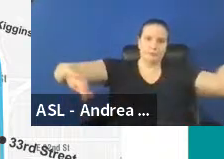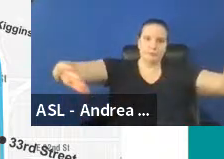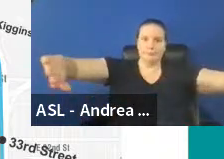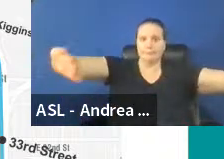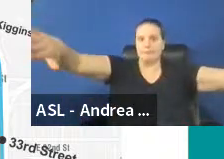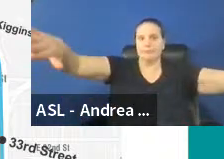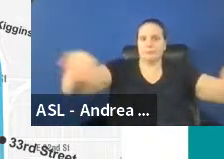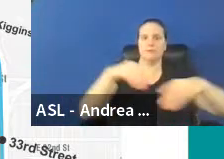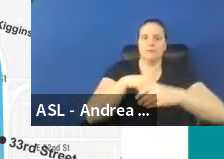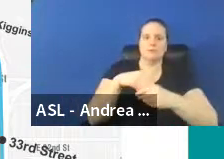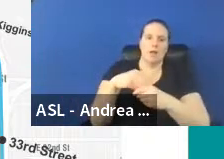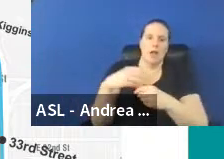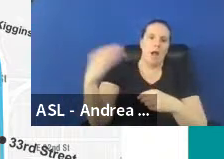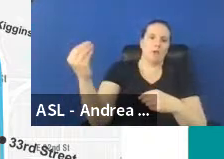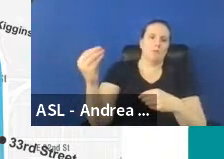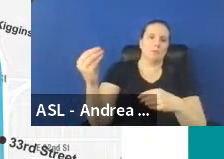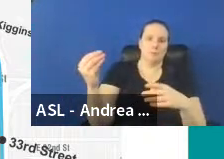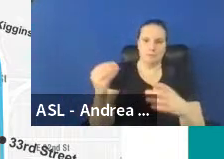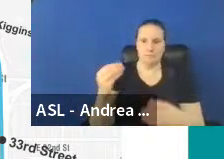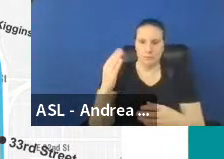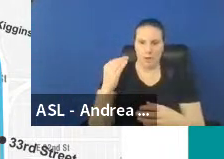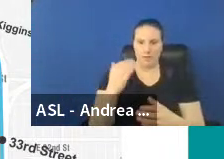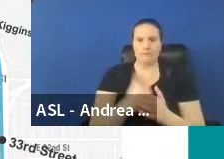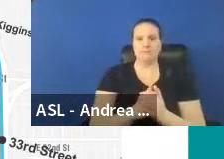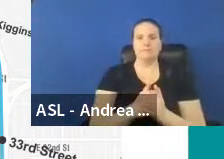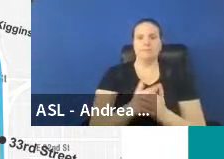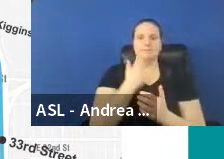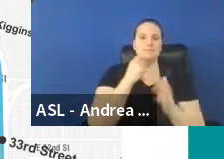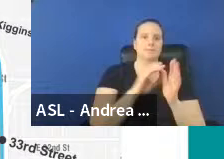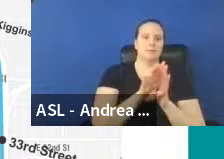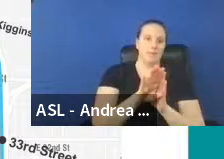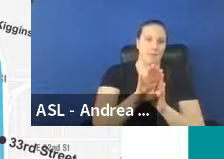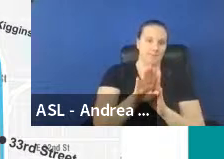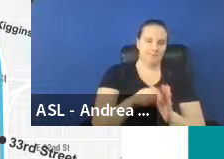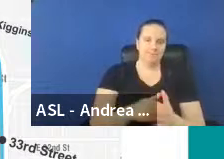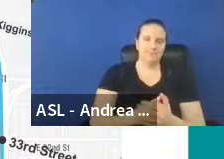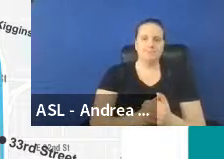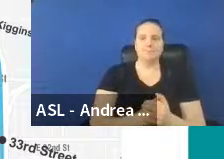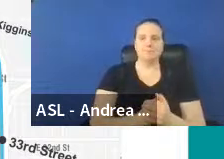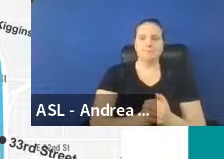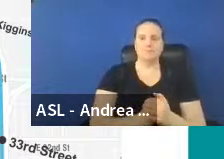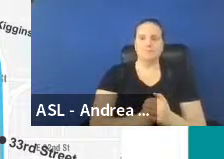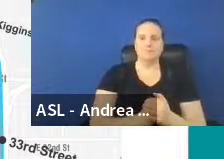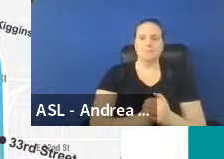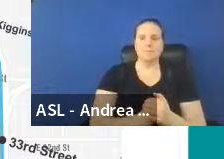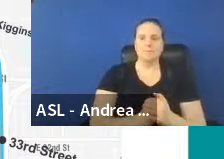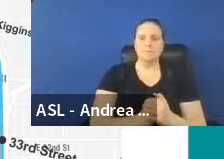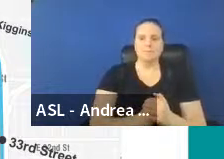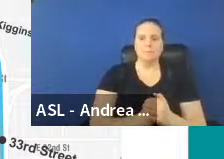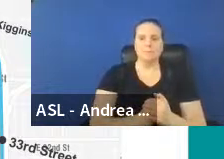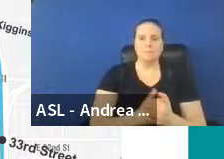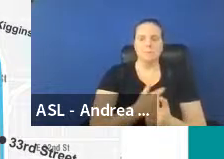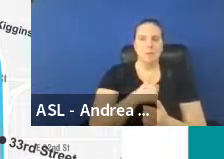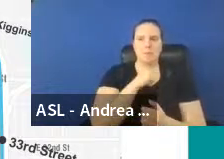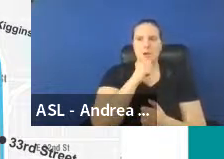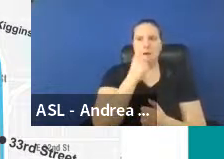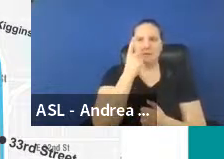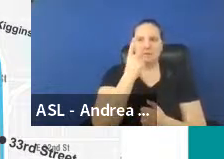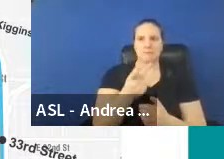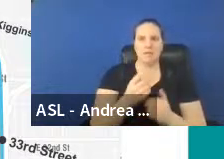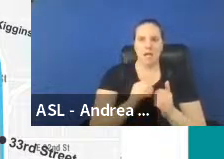the hinterlands because of the development. So I do not see